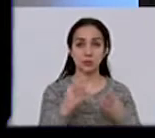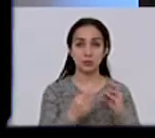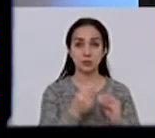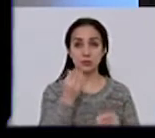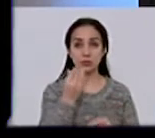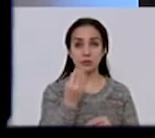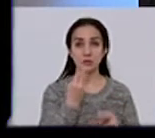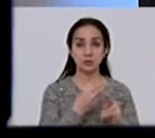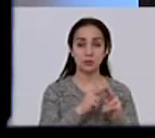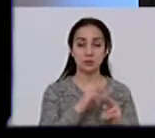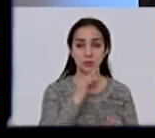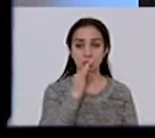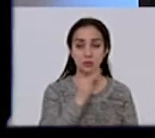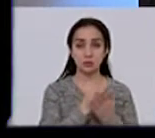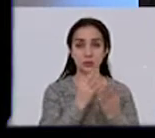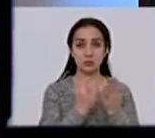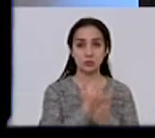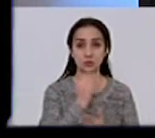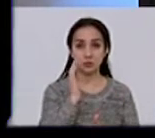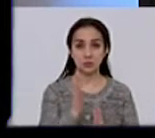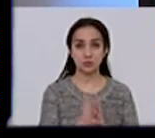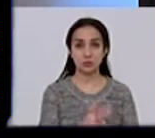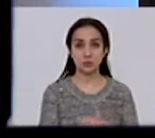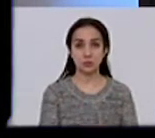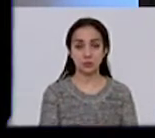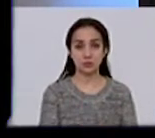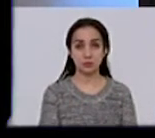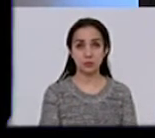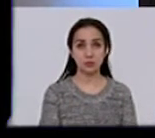natijada quyidagi javobga ega bo'lamiz.